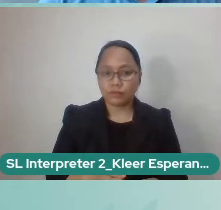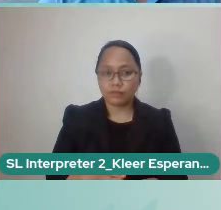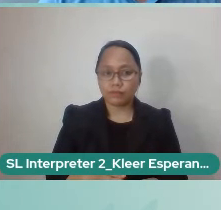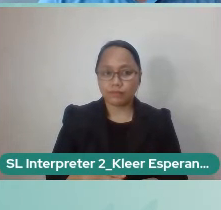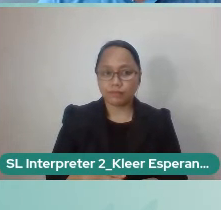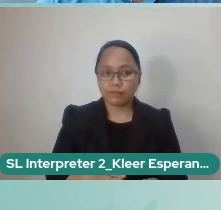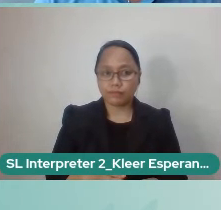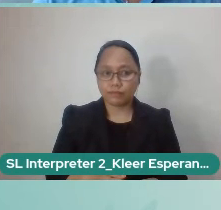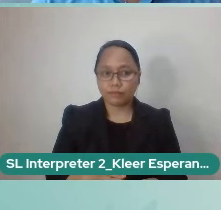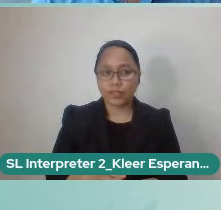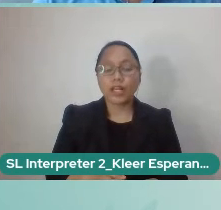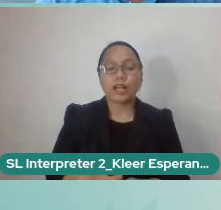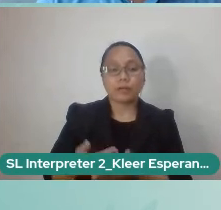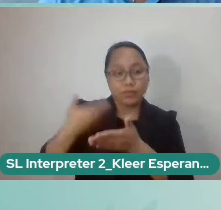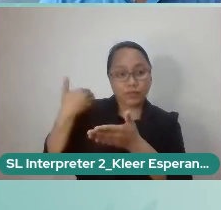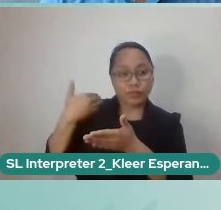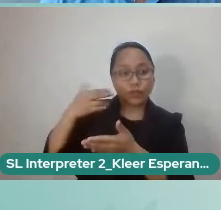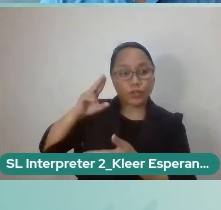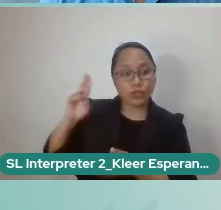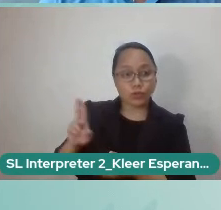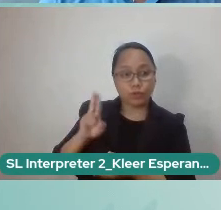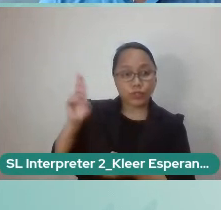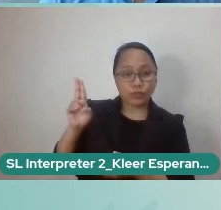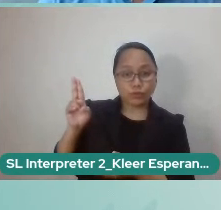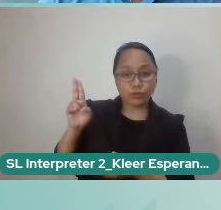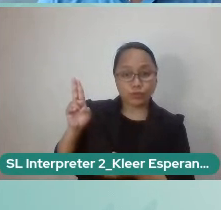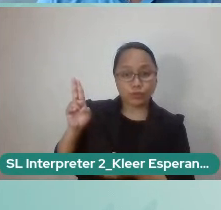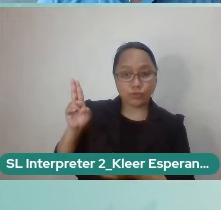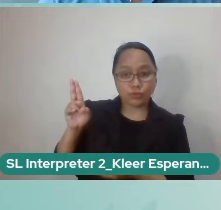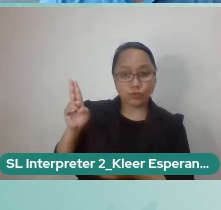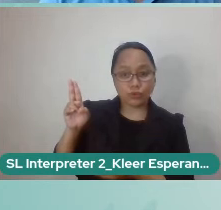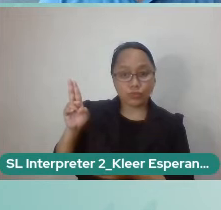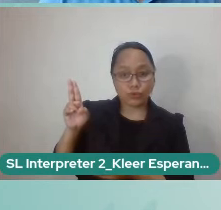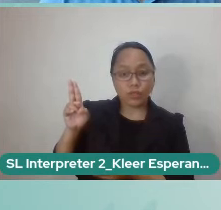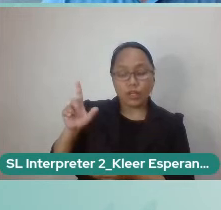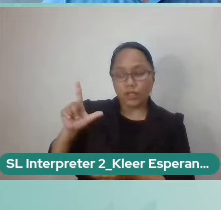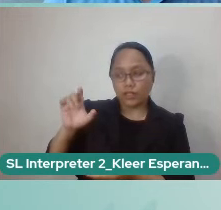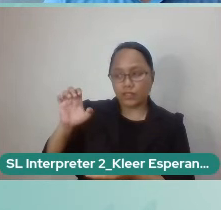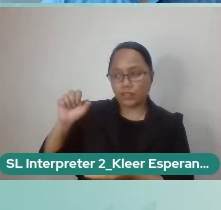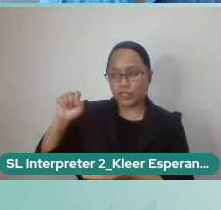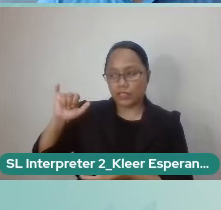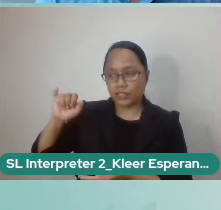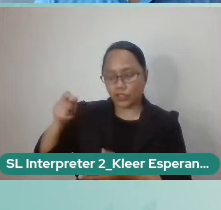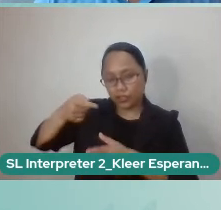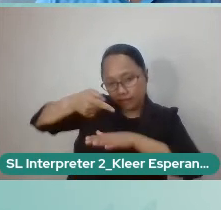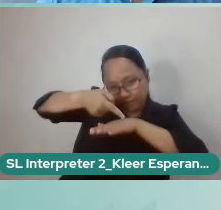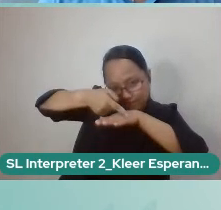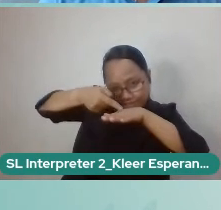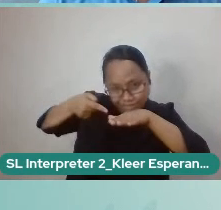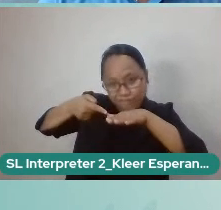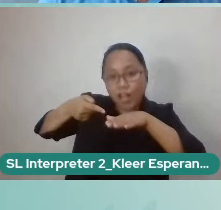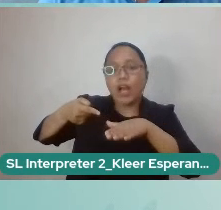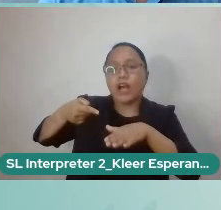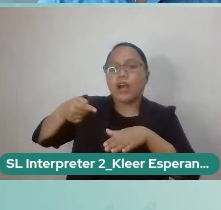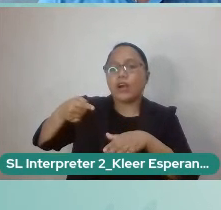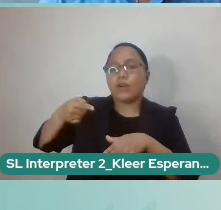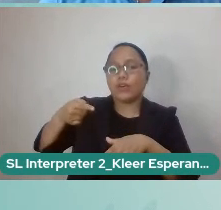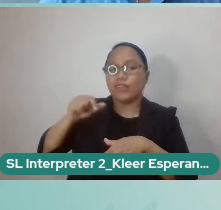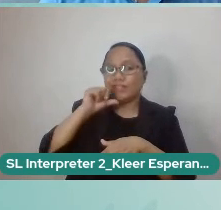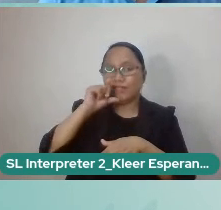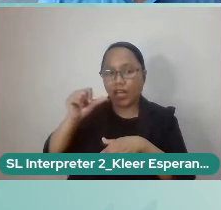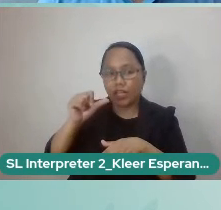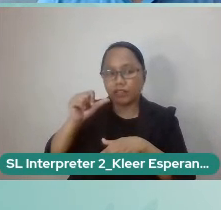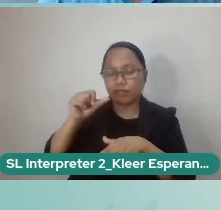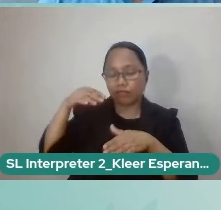we use cryotherapy, and now we are going to use thermal ablation, and then or invasive cancer using the